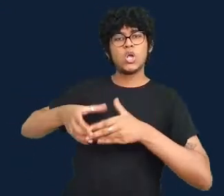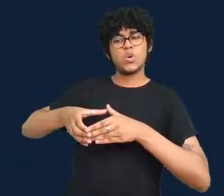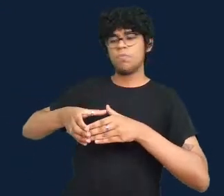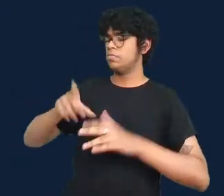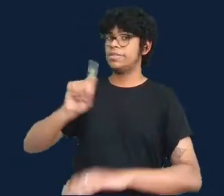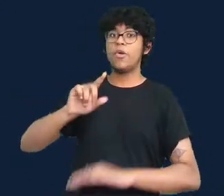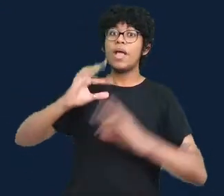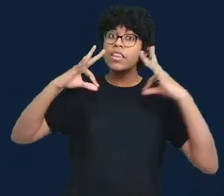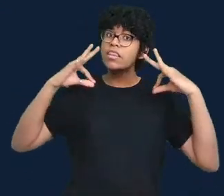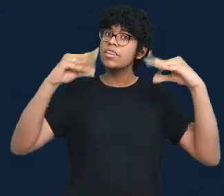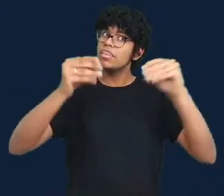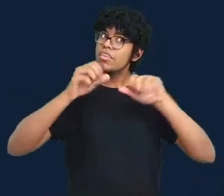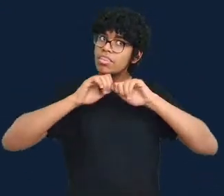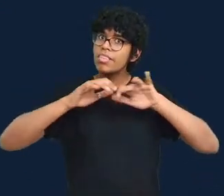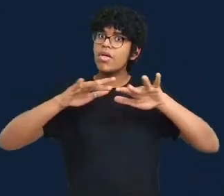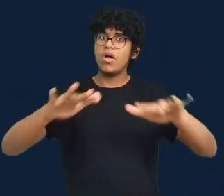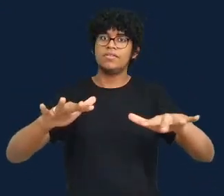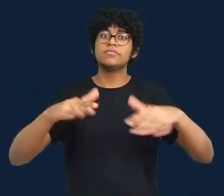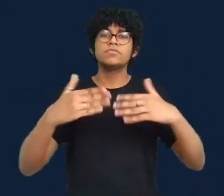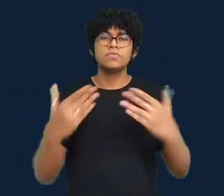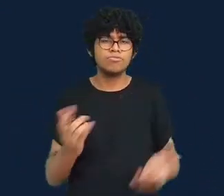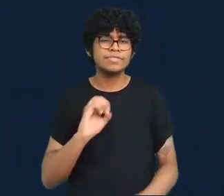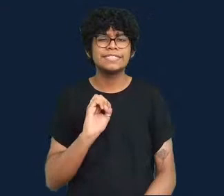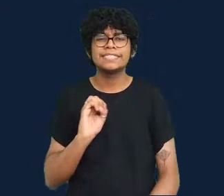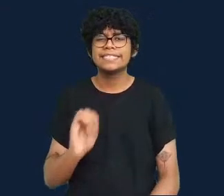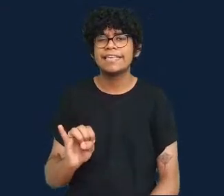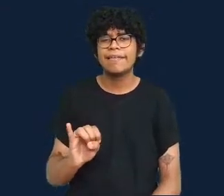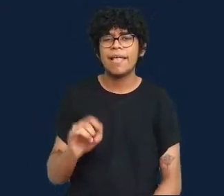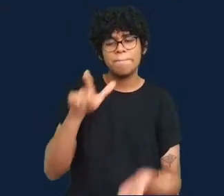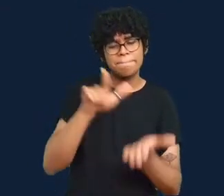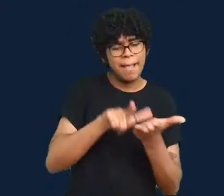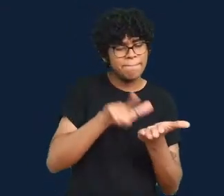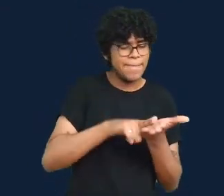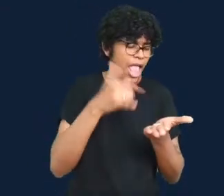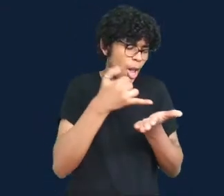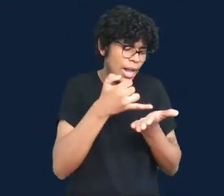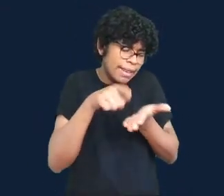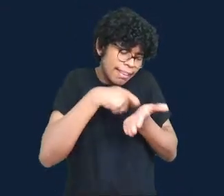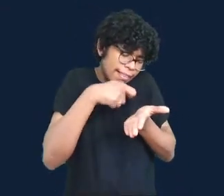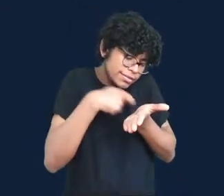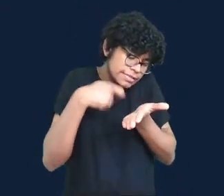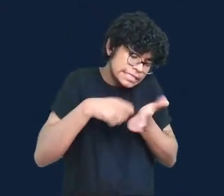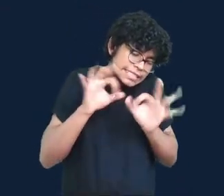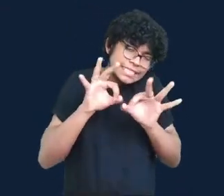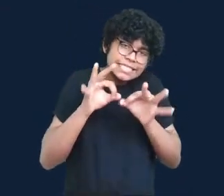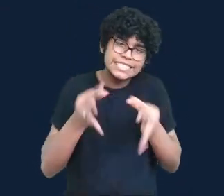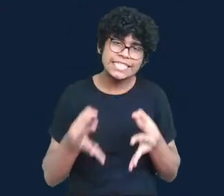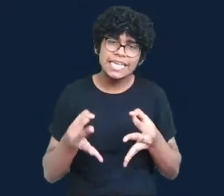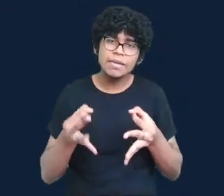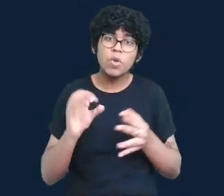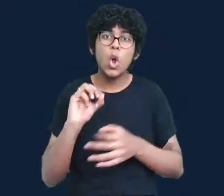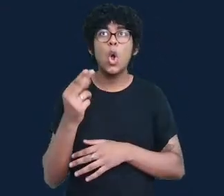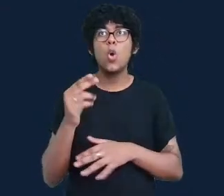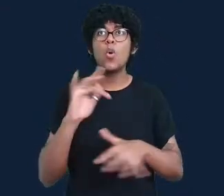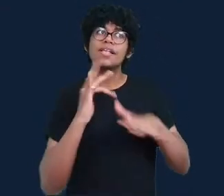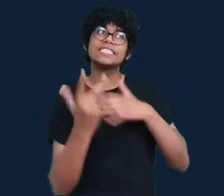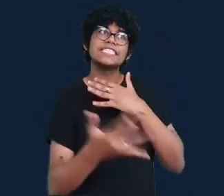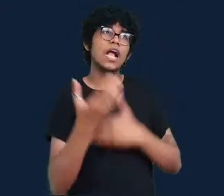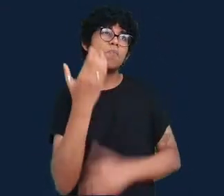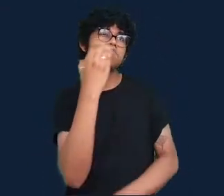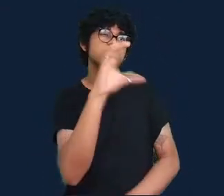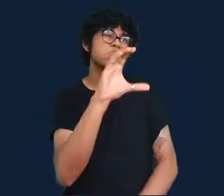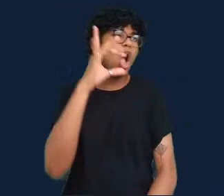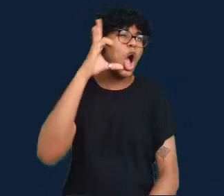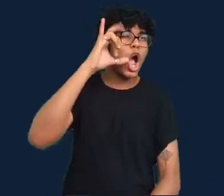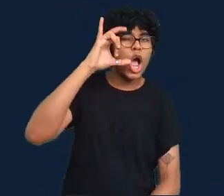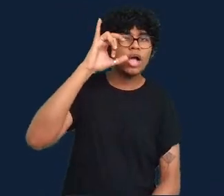and paper, even if it's for an Instagram post, make visuals, tell stories. And the most important thing is to